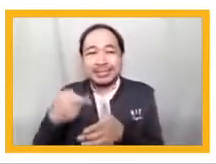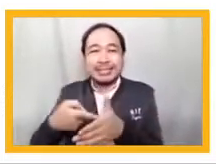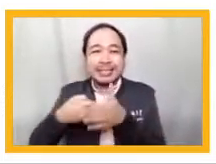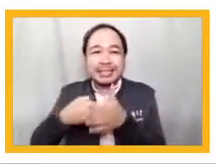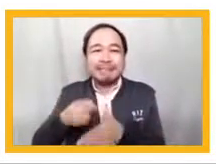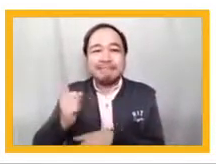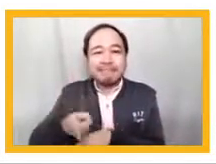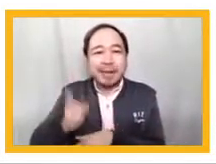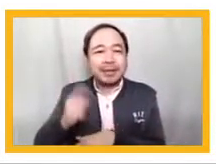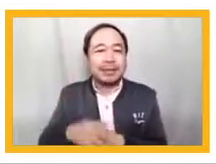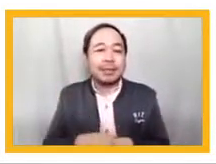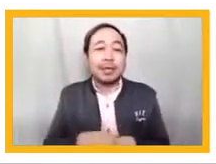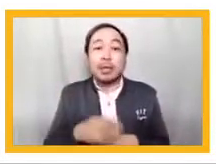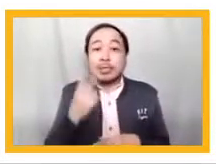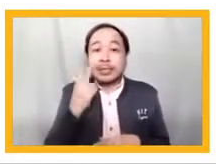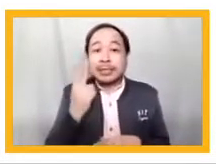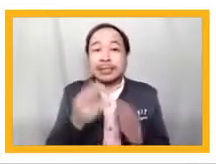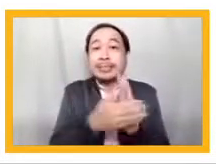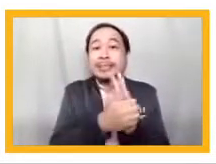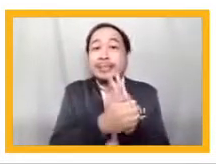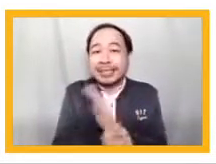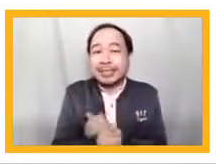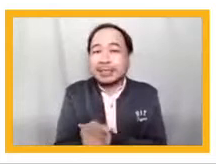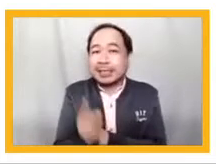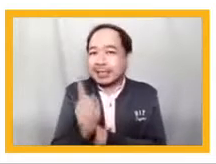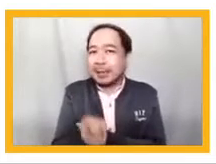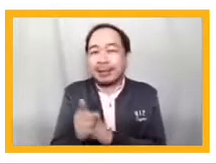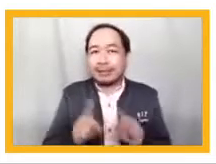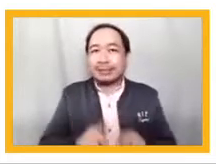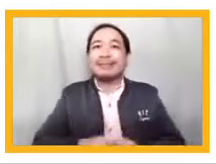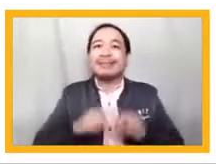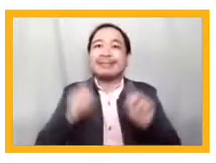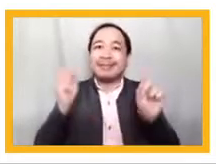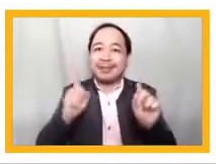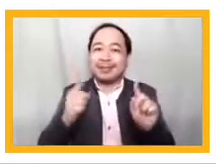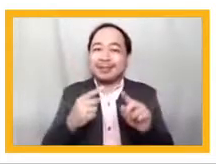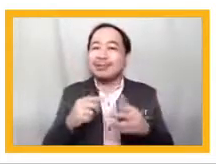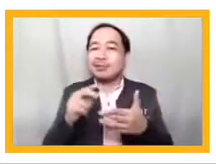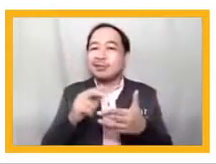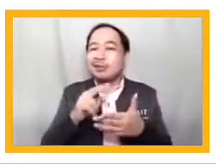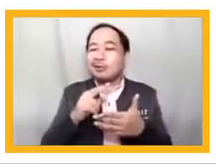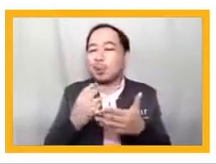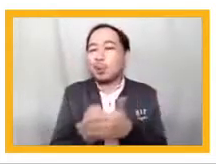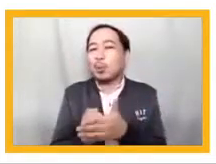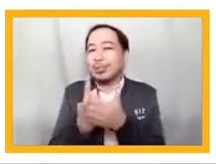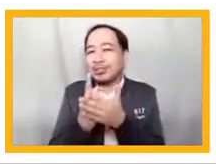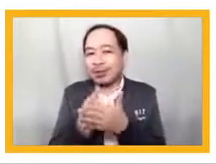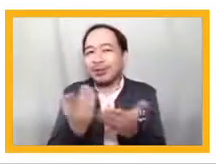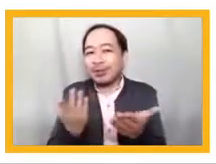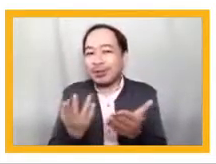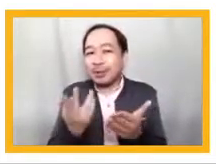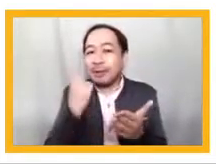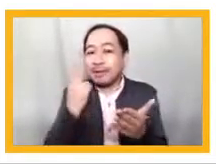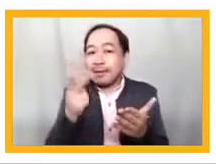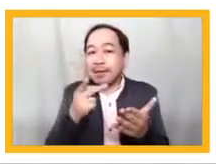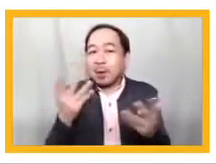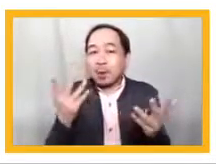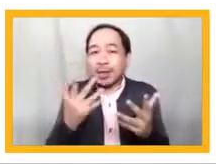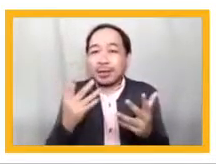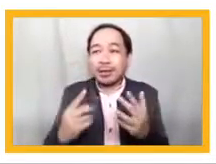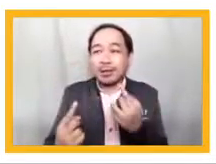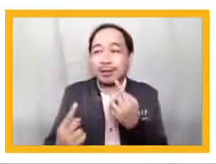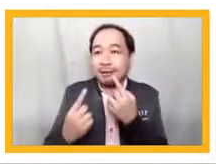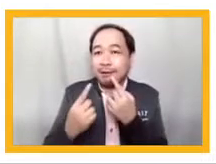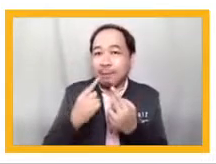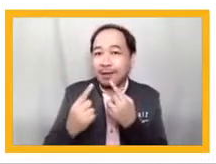skills demand, it's also another story telling by the skills by demand. That is the communication skills.